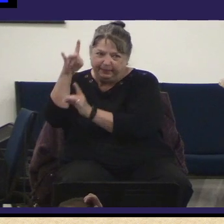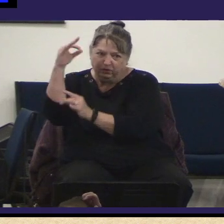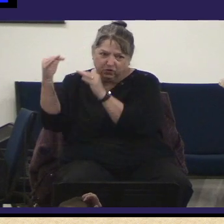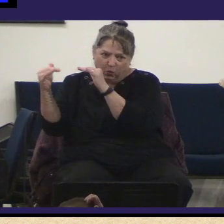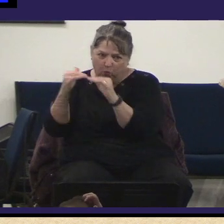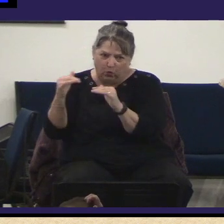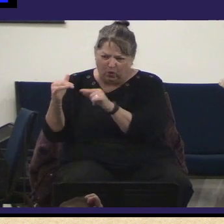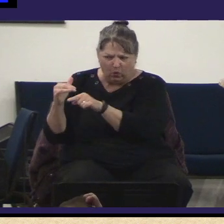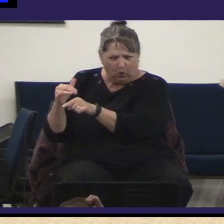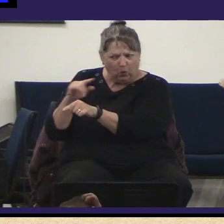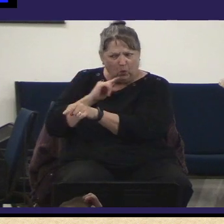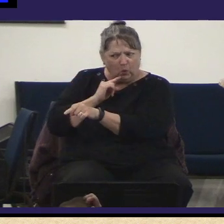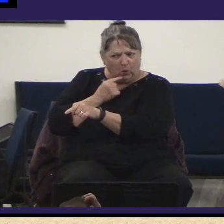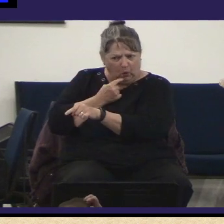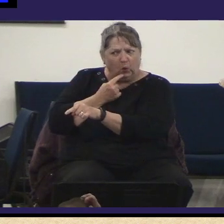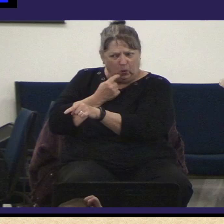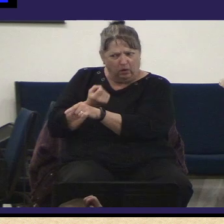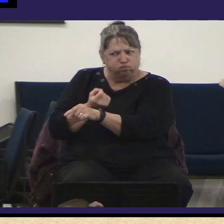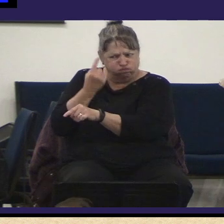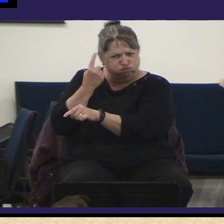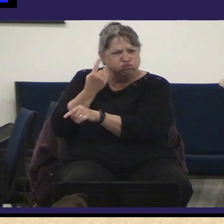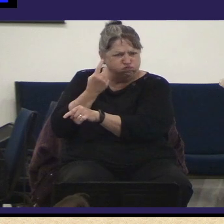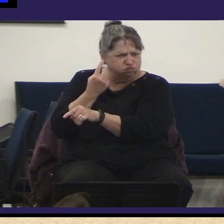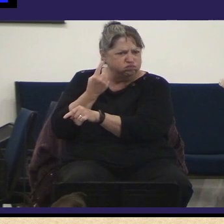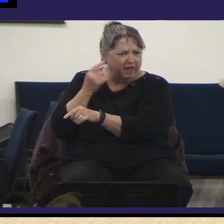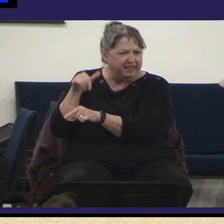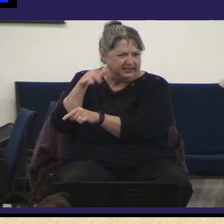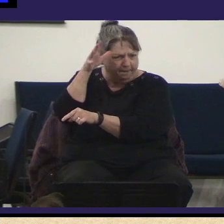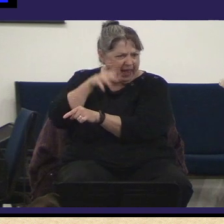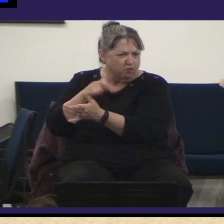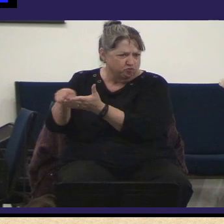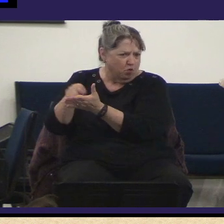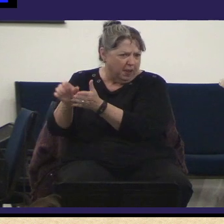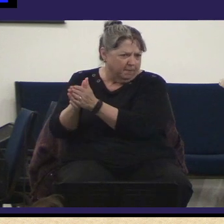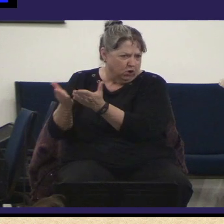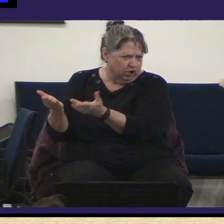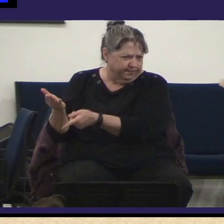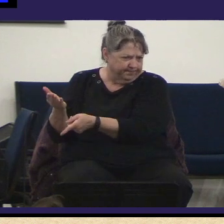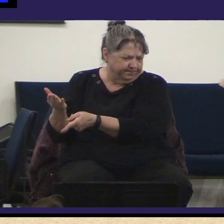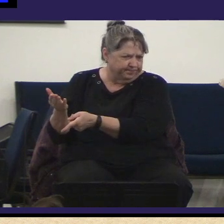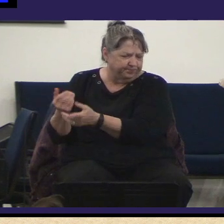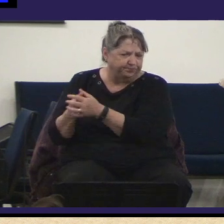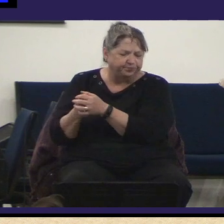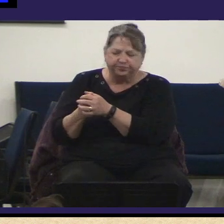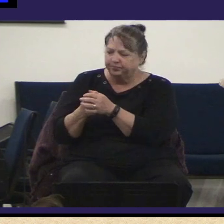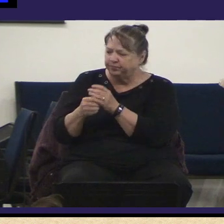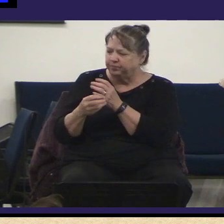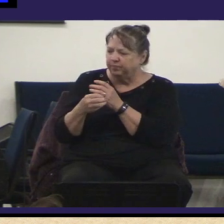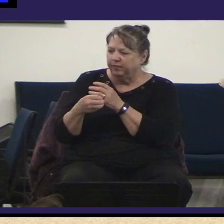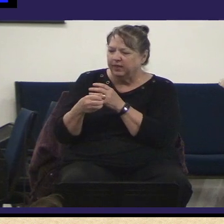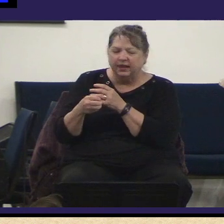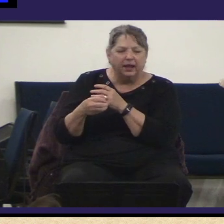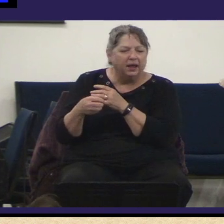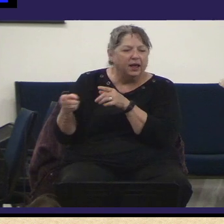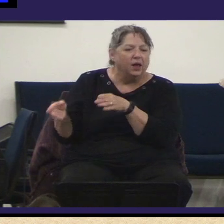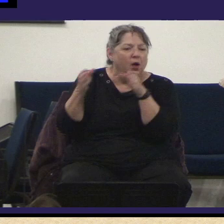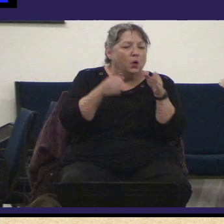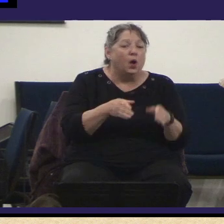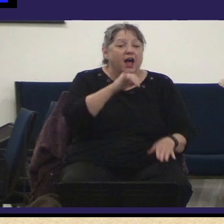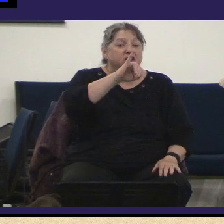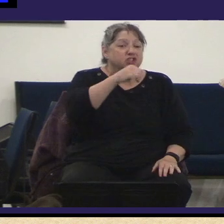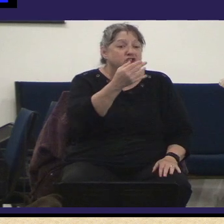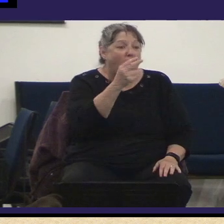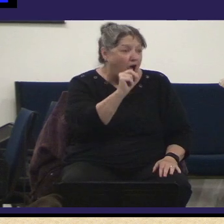very seriously everything he has to say regarding spiritual warfare. And so, excuse me, in John